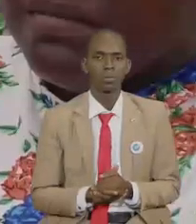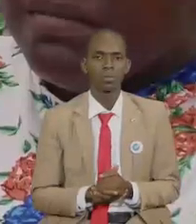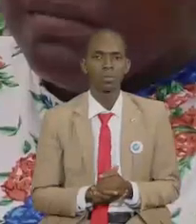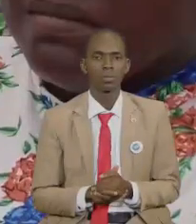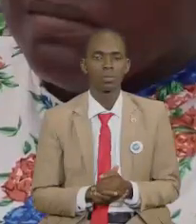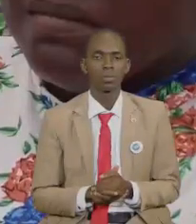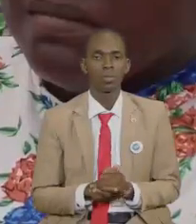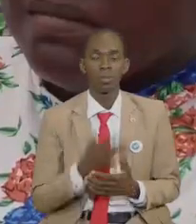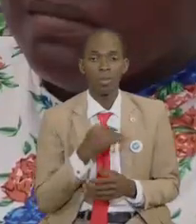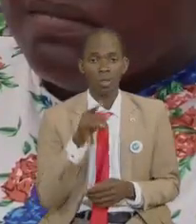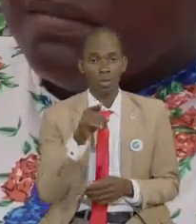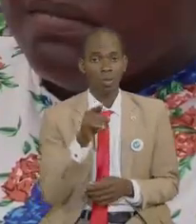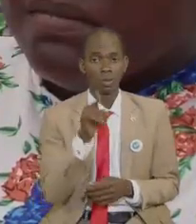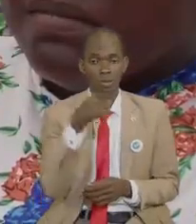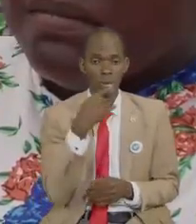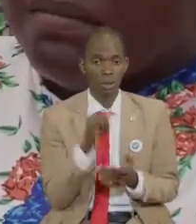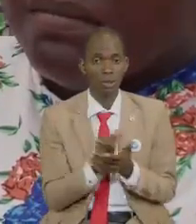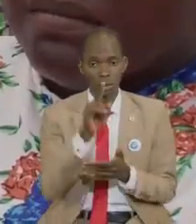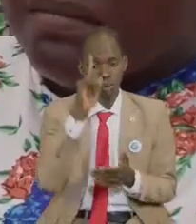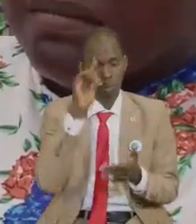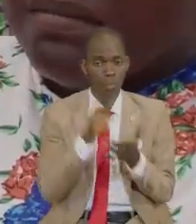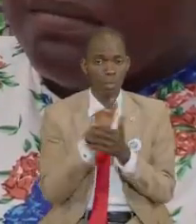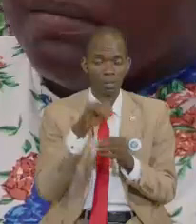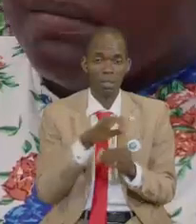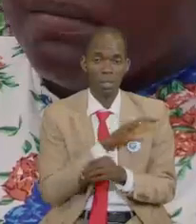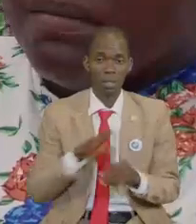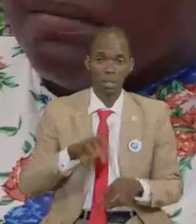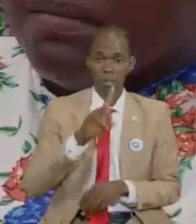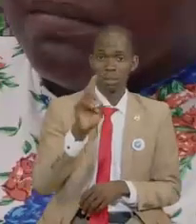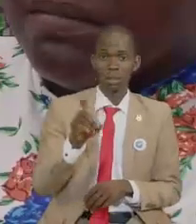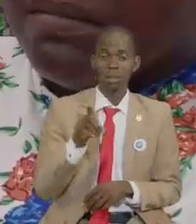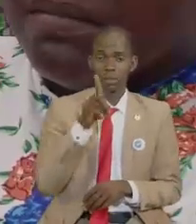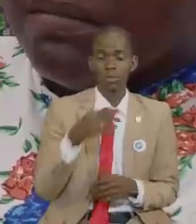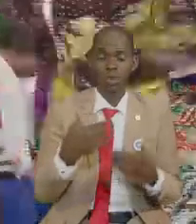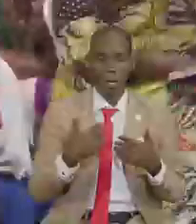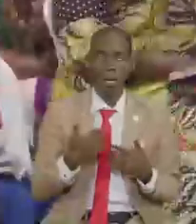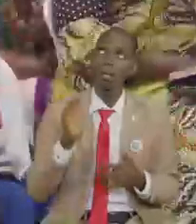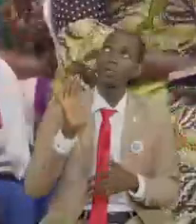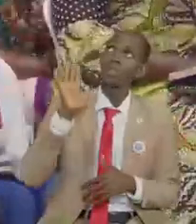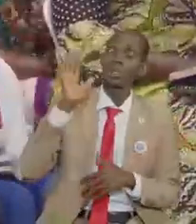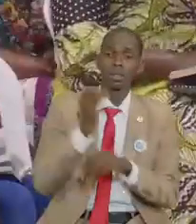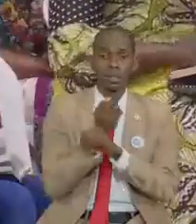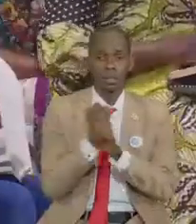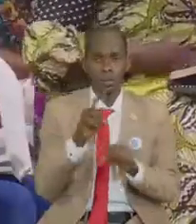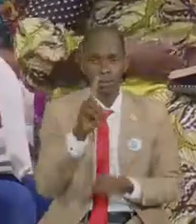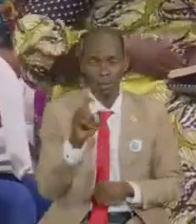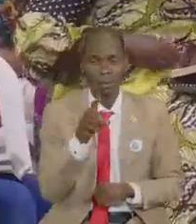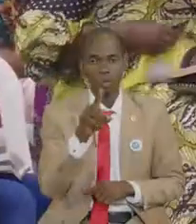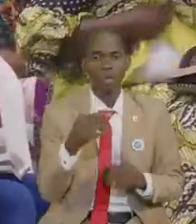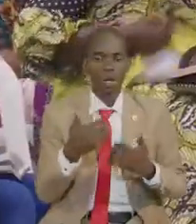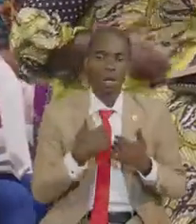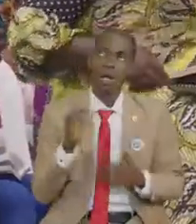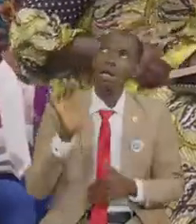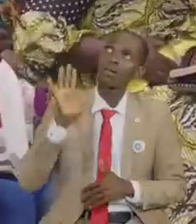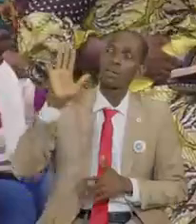And you say you believe in Christ, and you have a salvation, and you have a